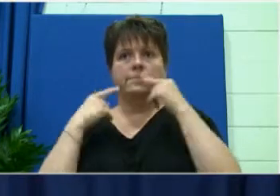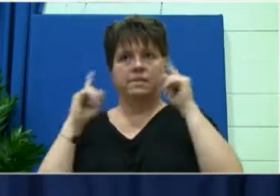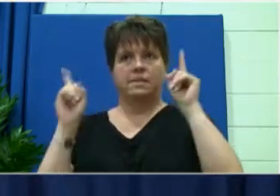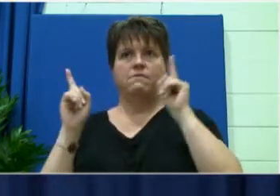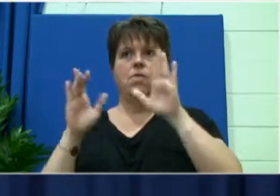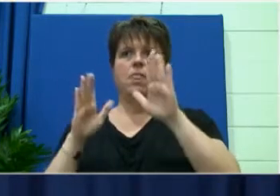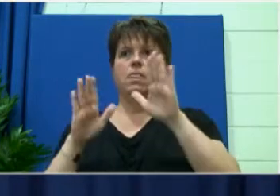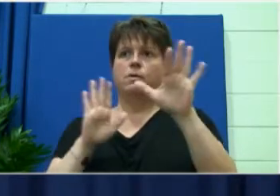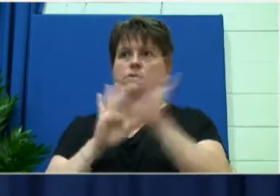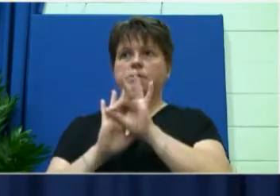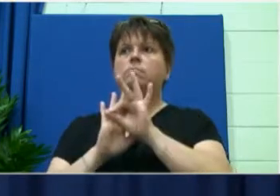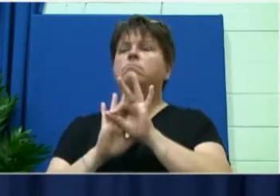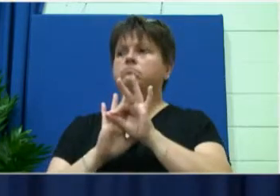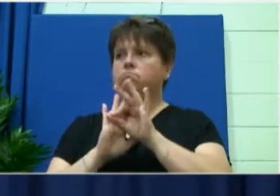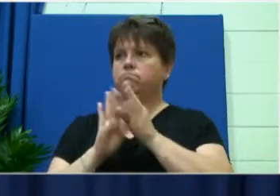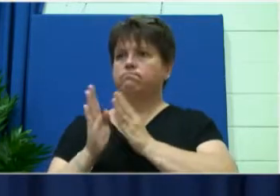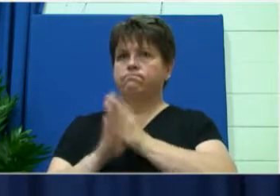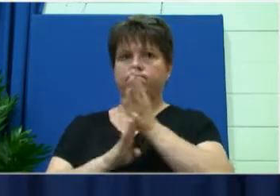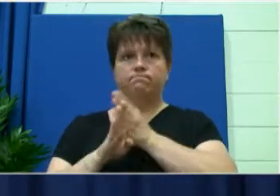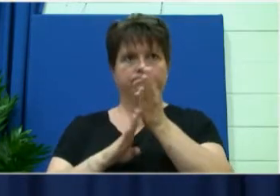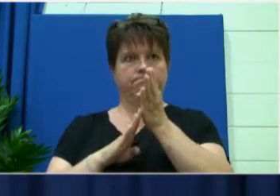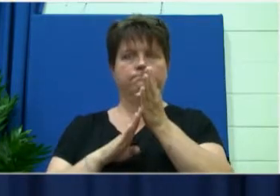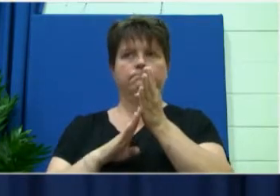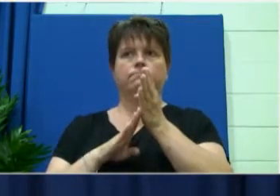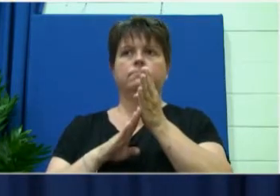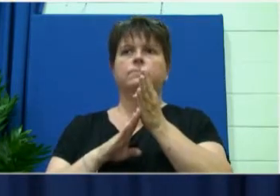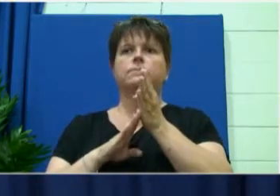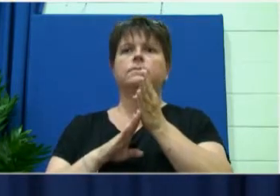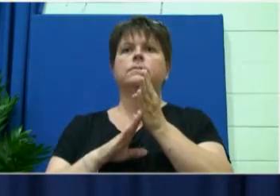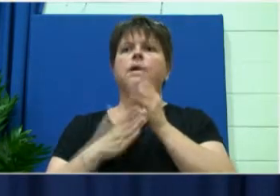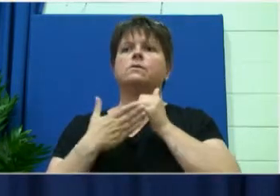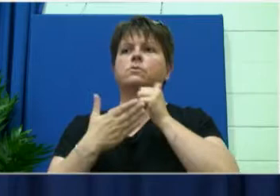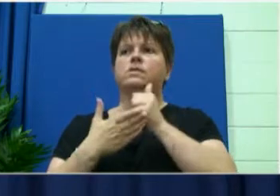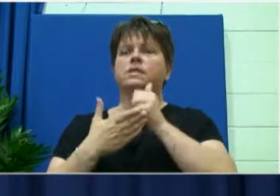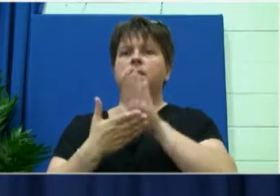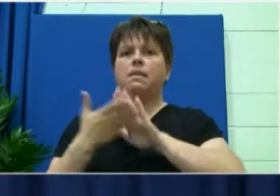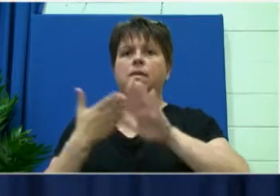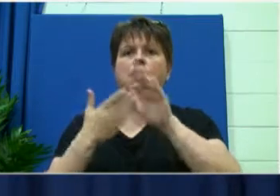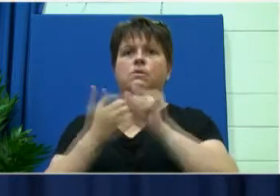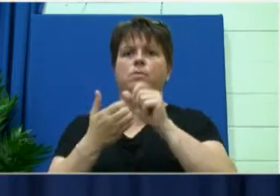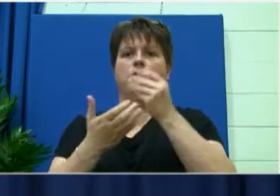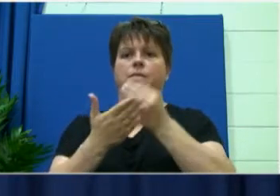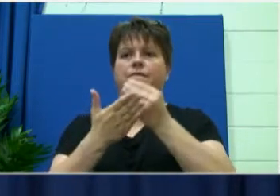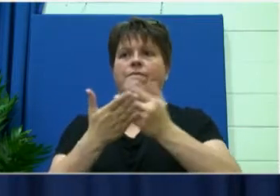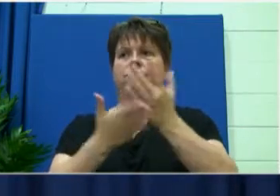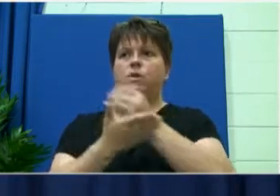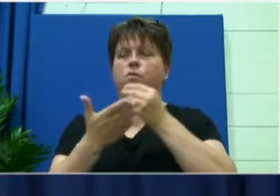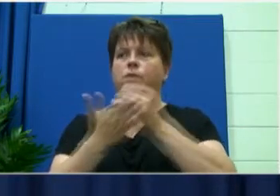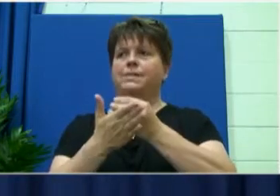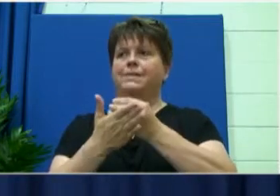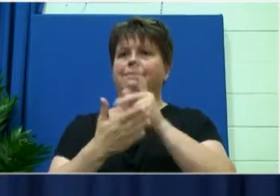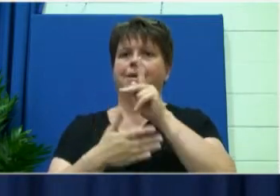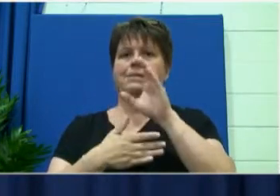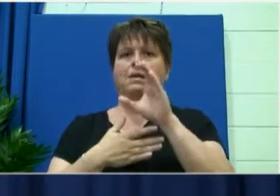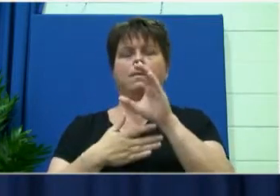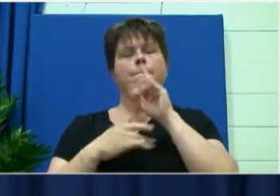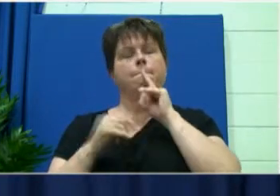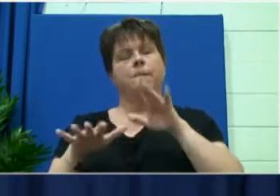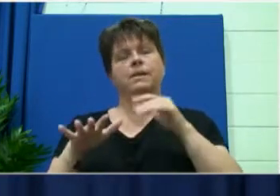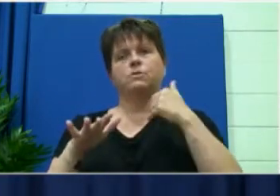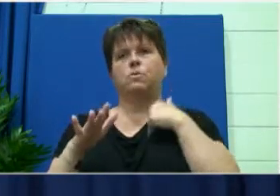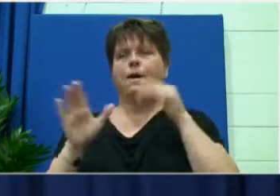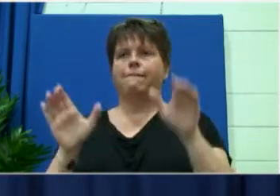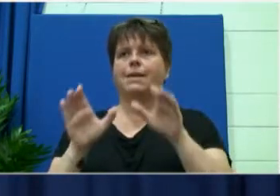their chosen careers. As to assisting the college through fundraising, Kaskaskia College is blessed to have a